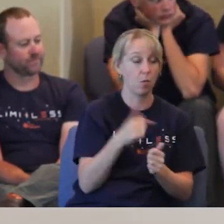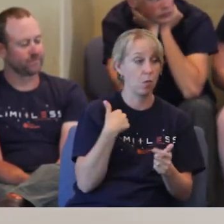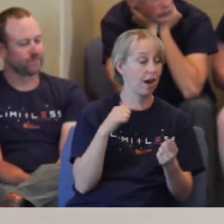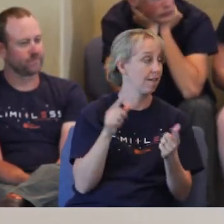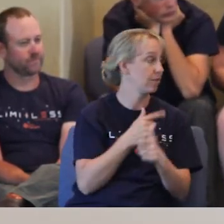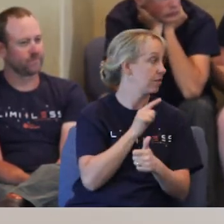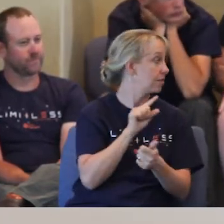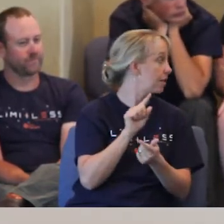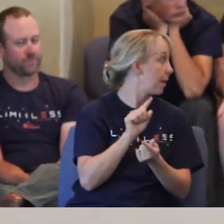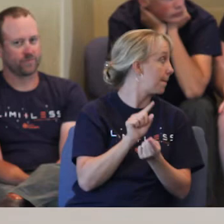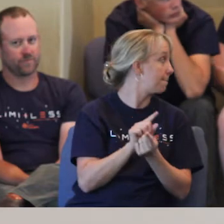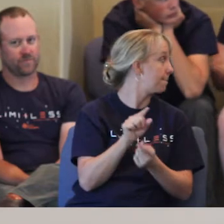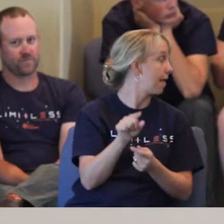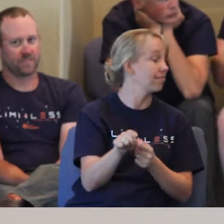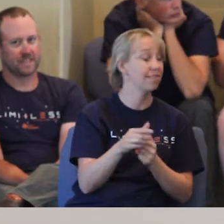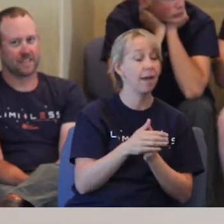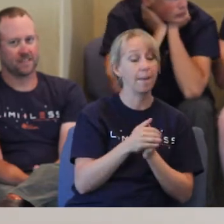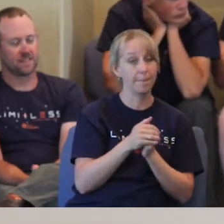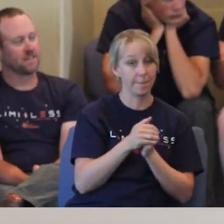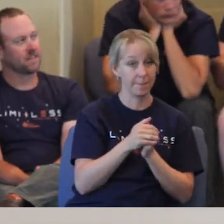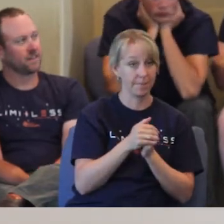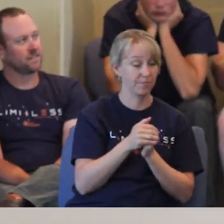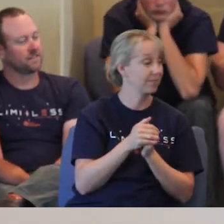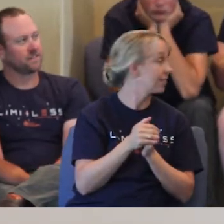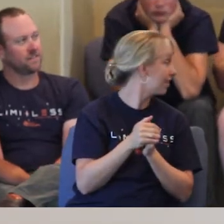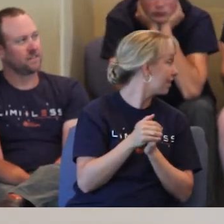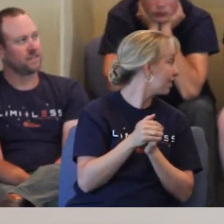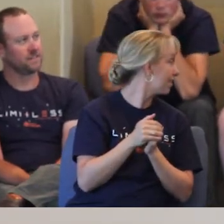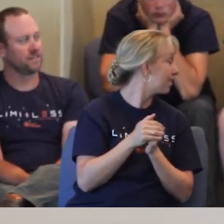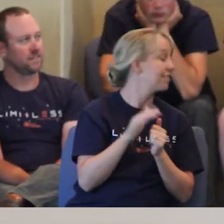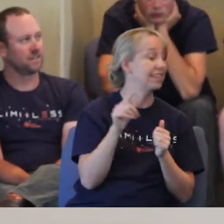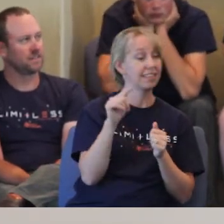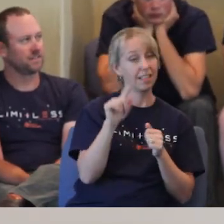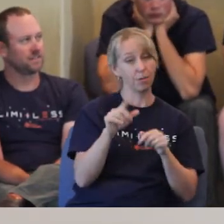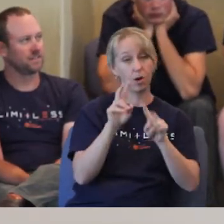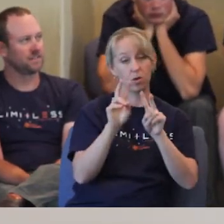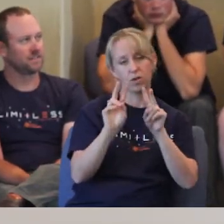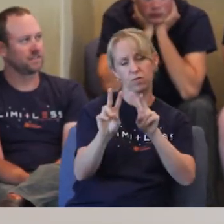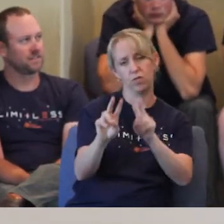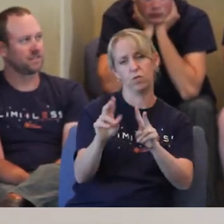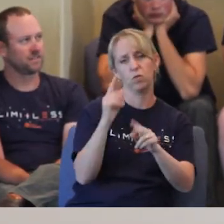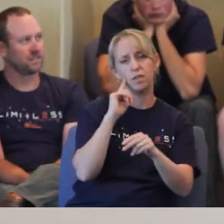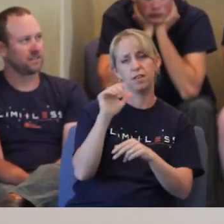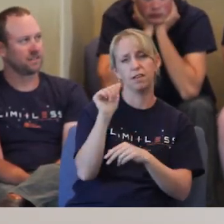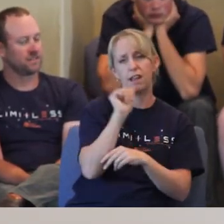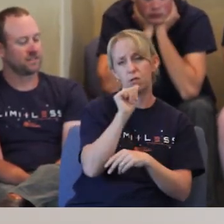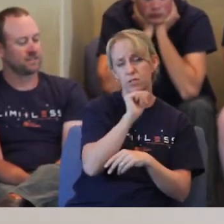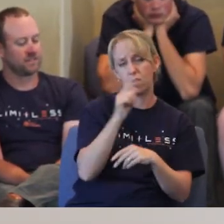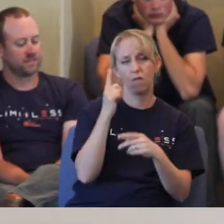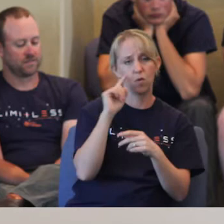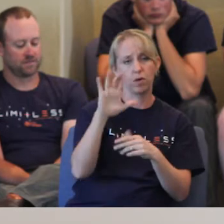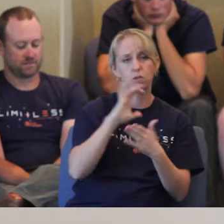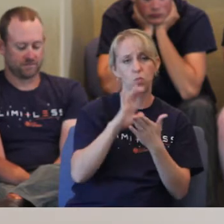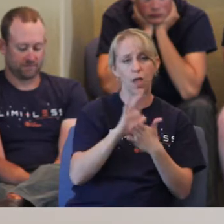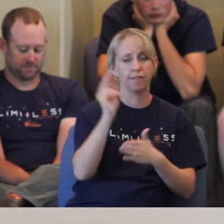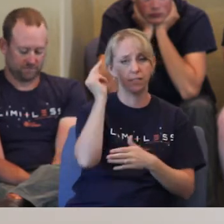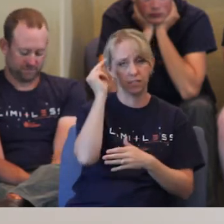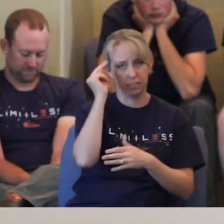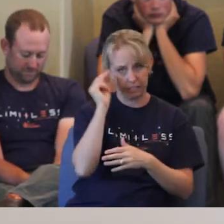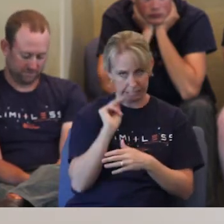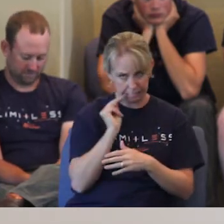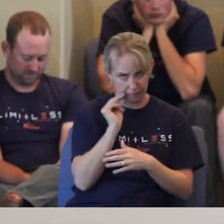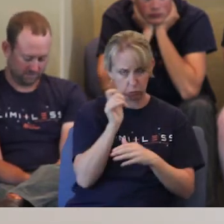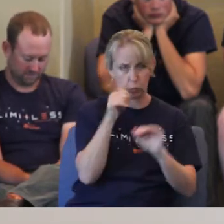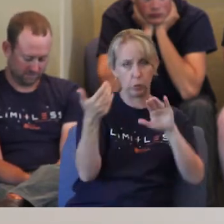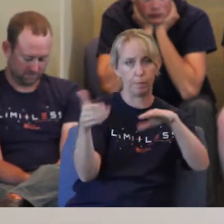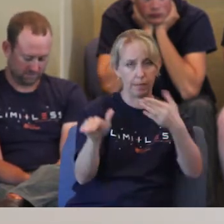they were on their way to a funeral in Arizona for his wife's niece who passed away. And you could just sitting there talking